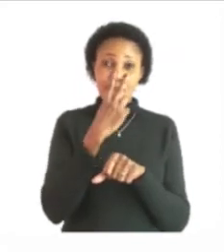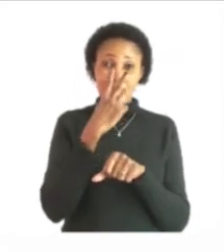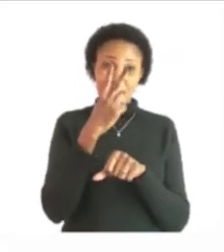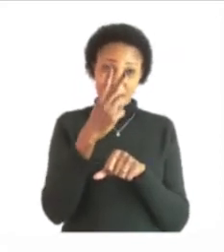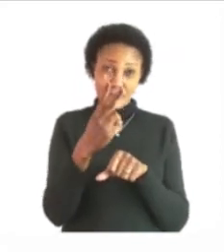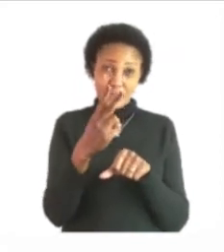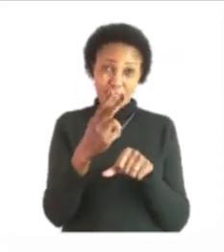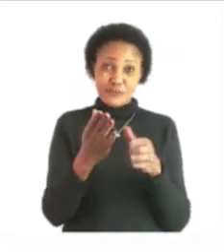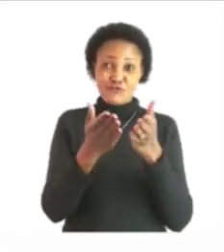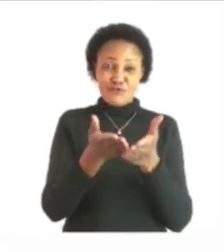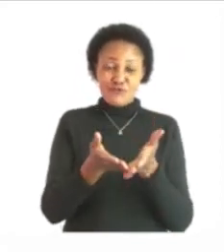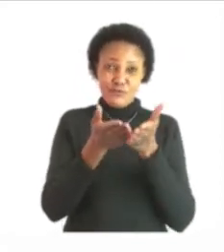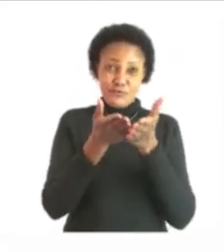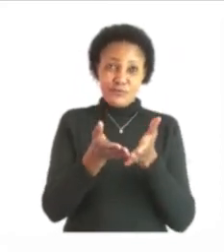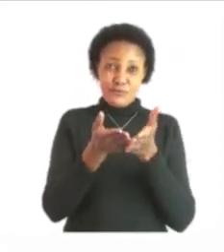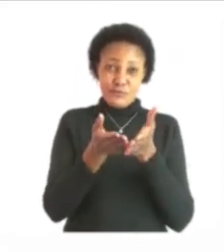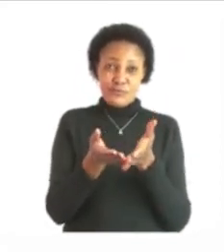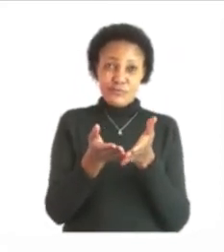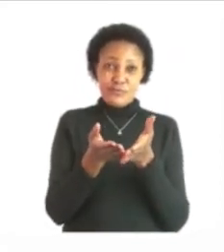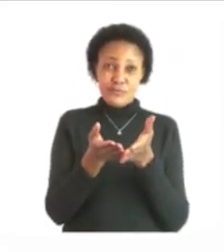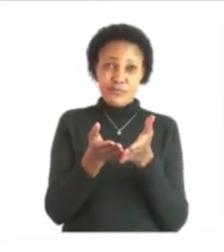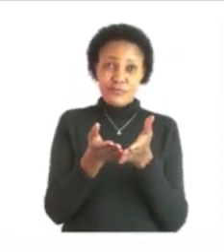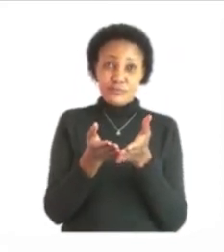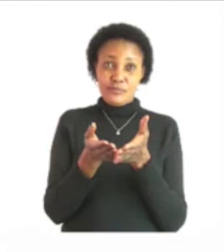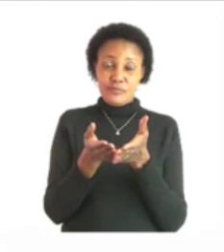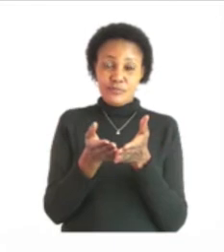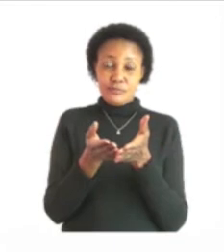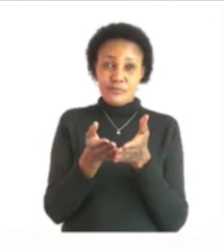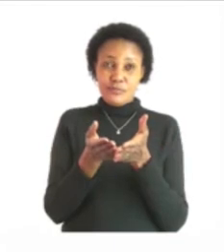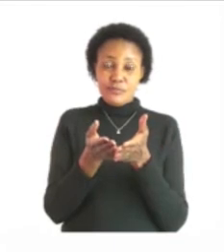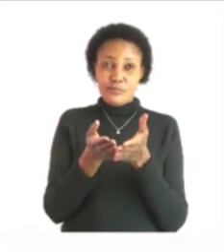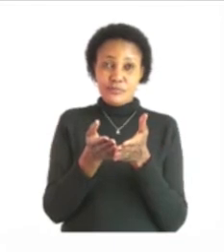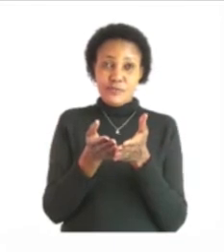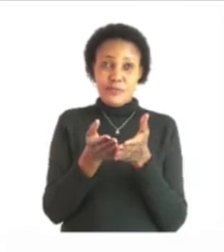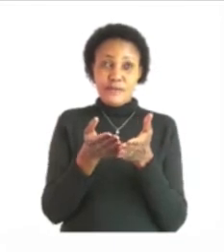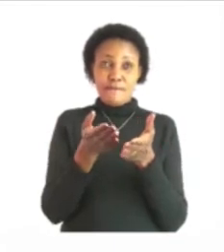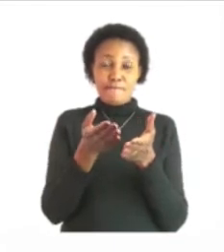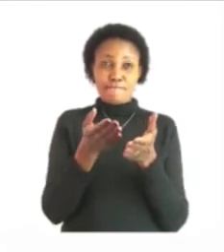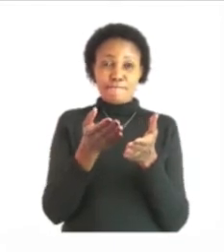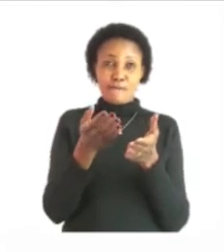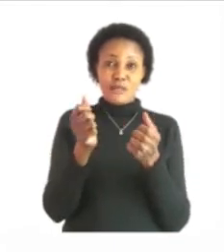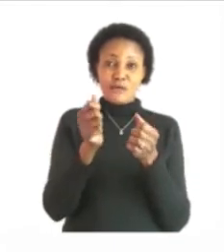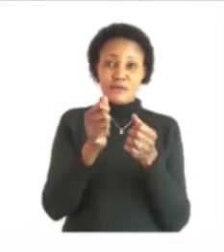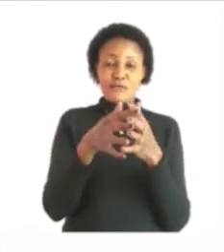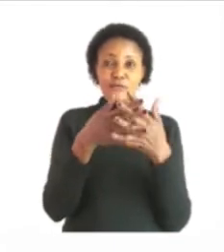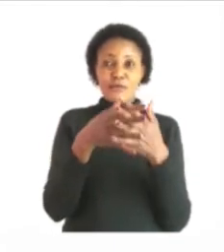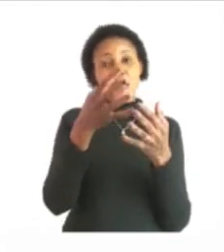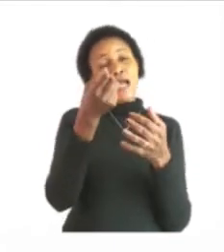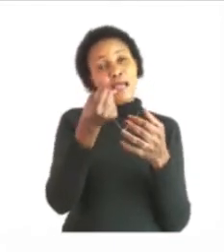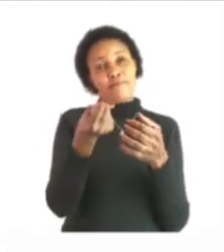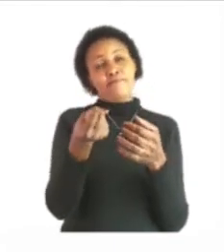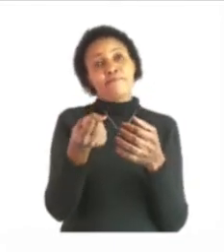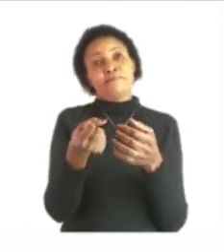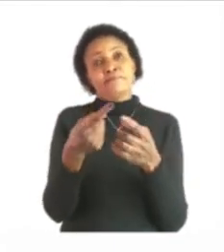a ship there. And this ship is also in all the ship and cars and trucks that there